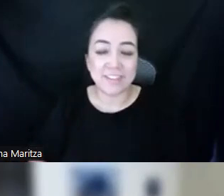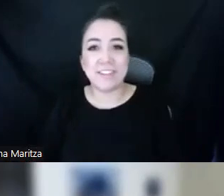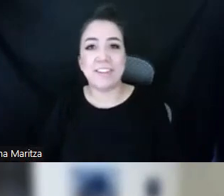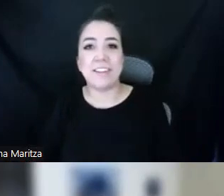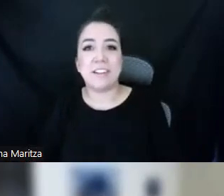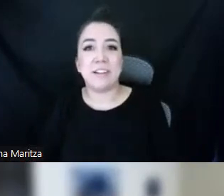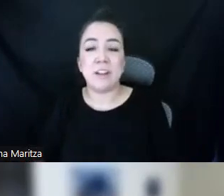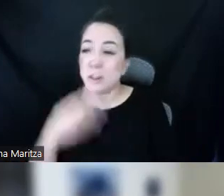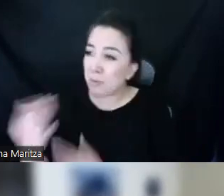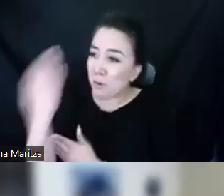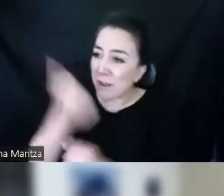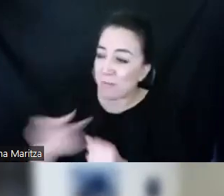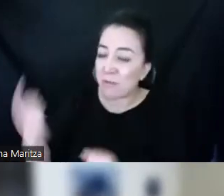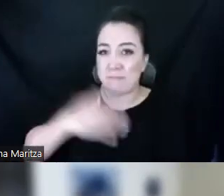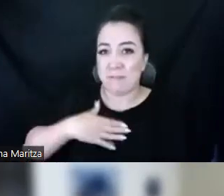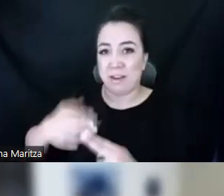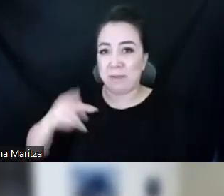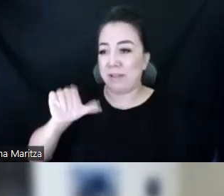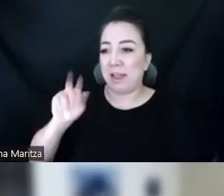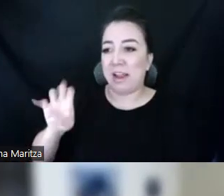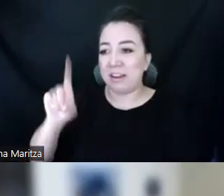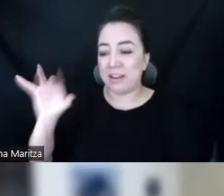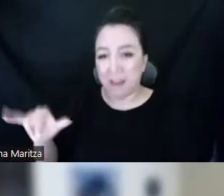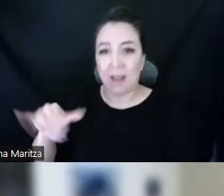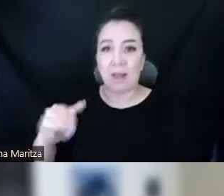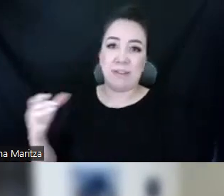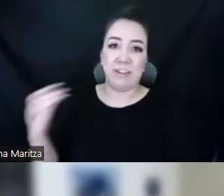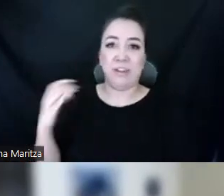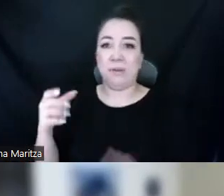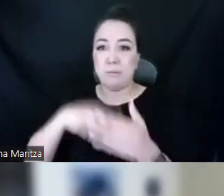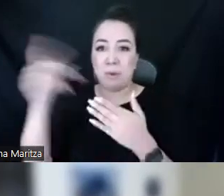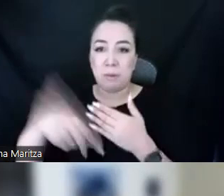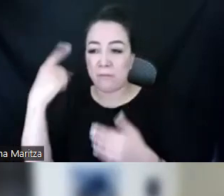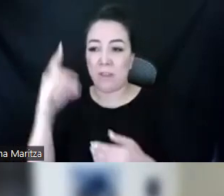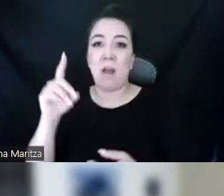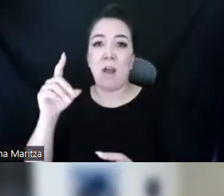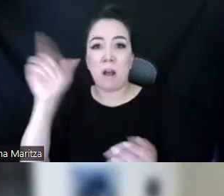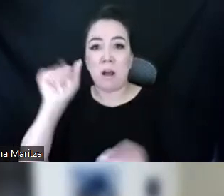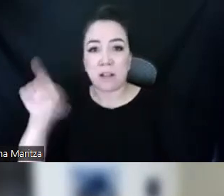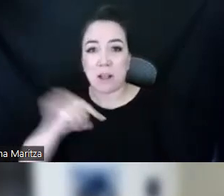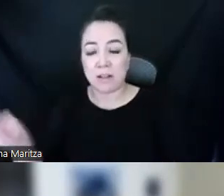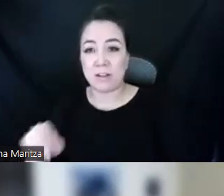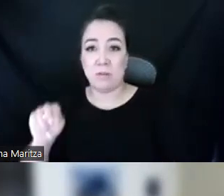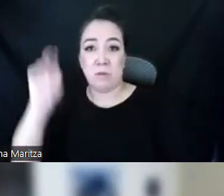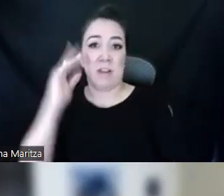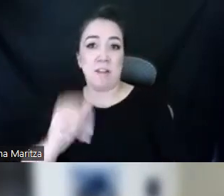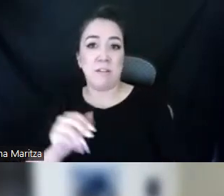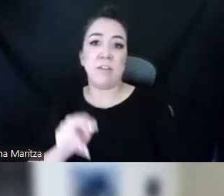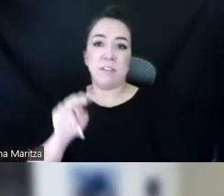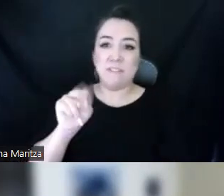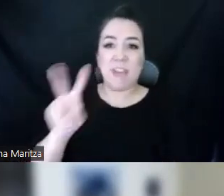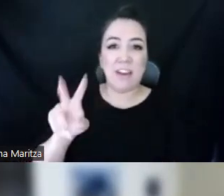Good morning, everybody. My name is Claire Day. I'm the Chief Program Officer with the Alzheimer's Association, Northern California, Northern Nevada